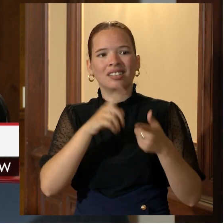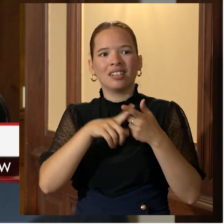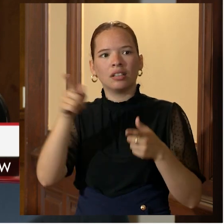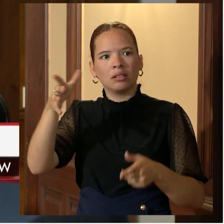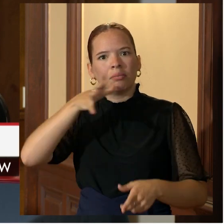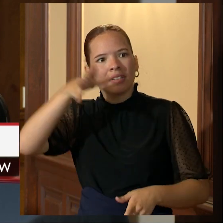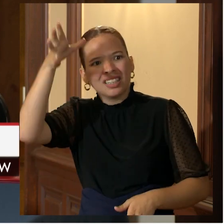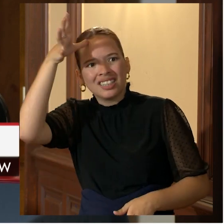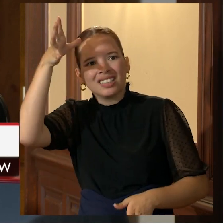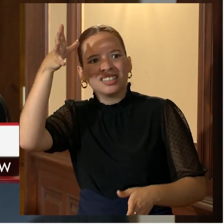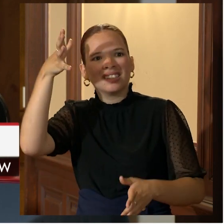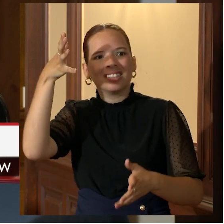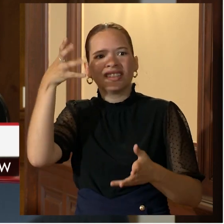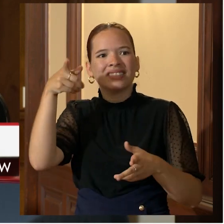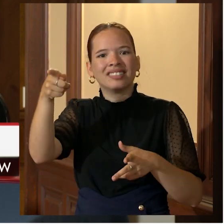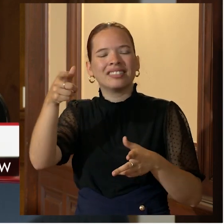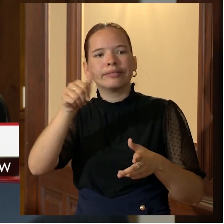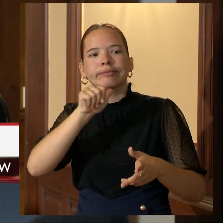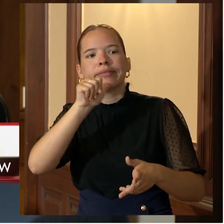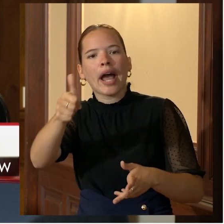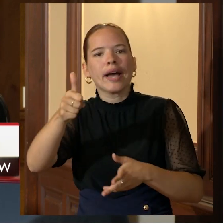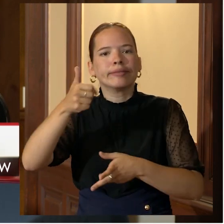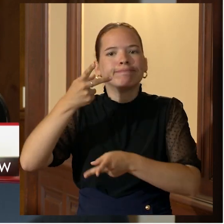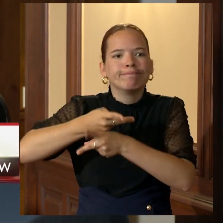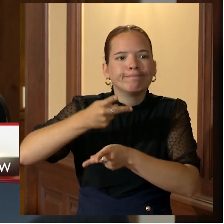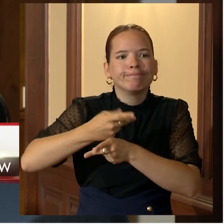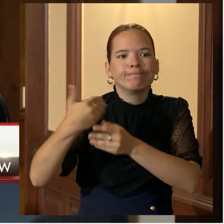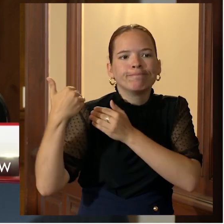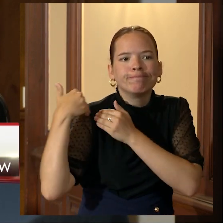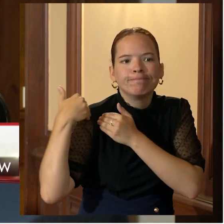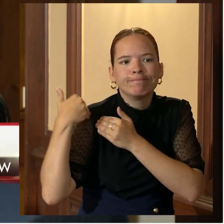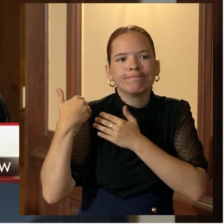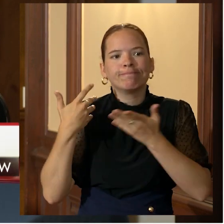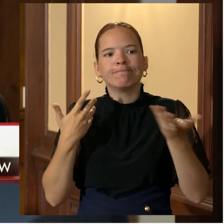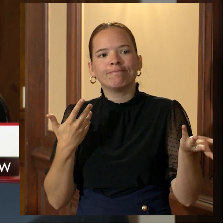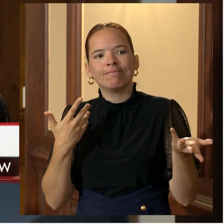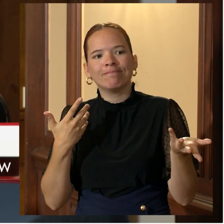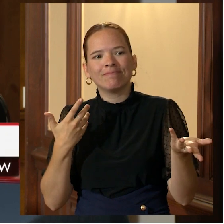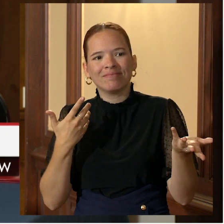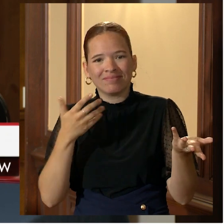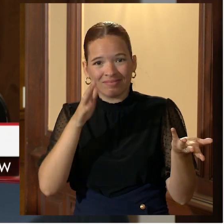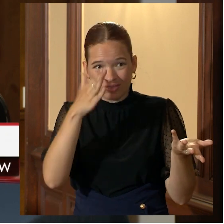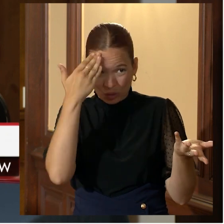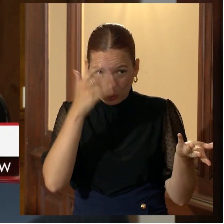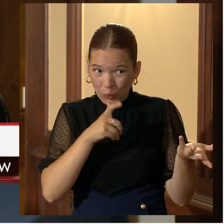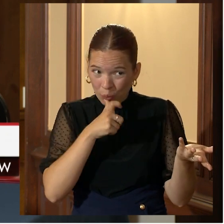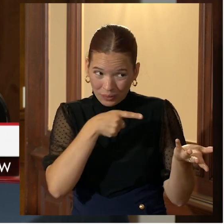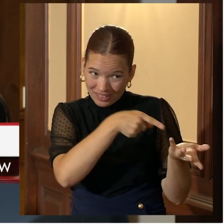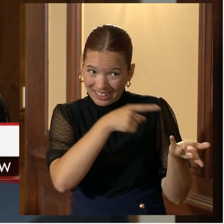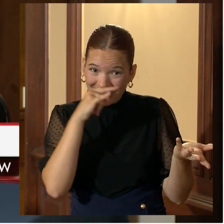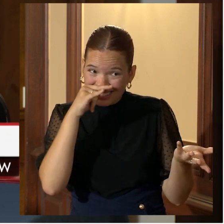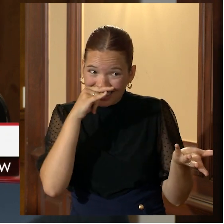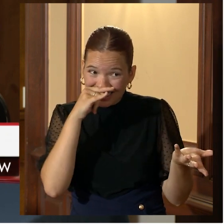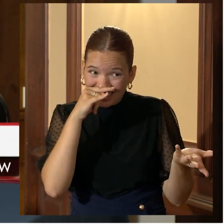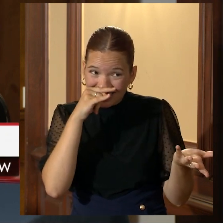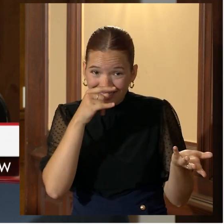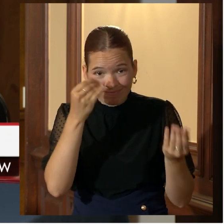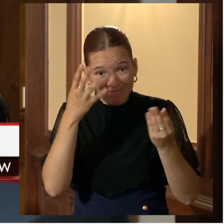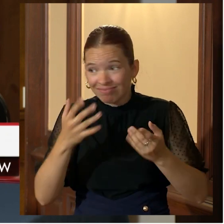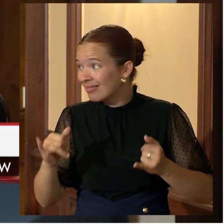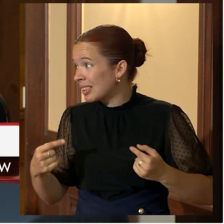me. I was getting into fights because I was getting bullied. I was getting picked on for the way I looked, picked on for my name, picked on